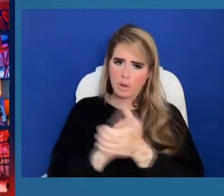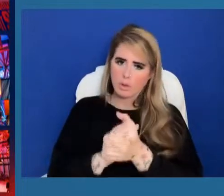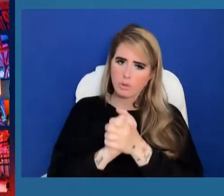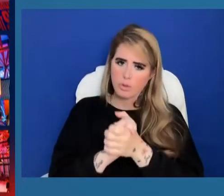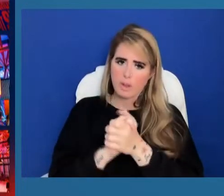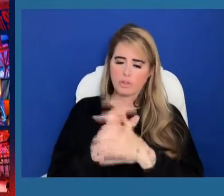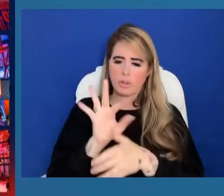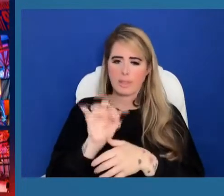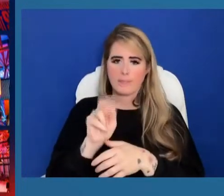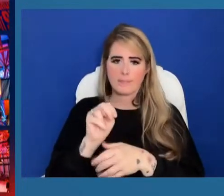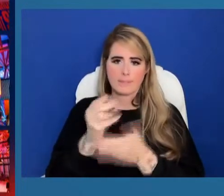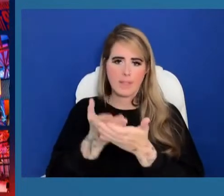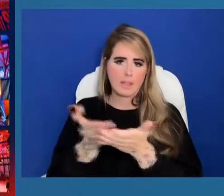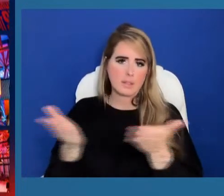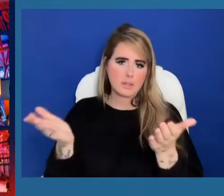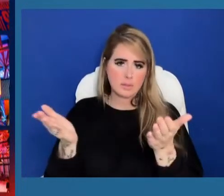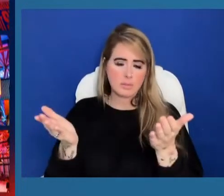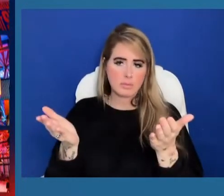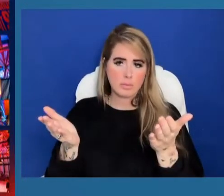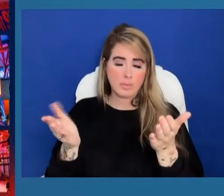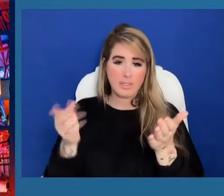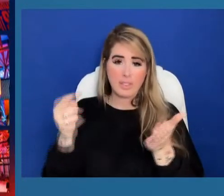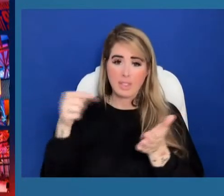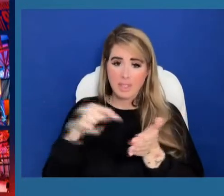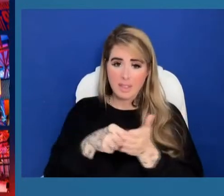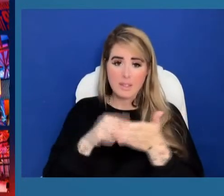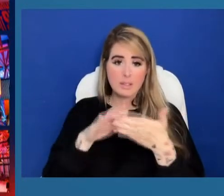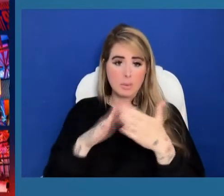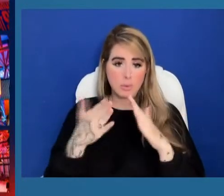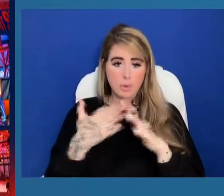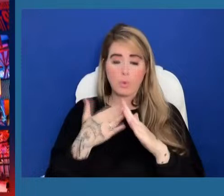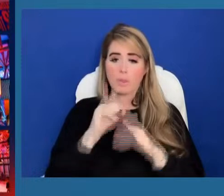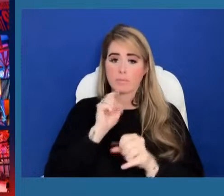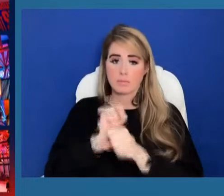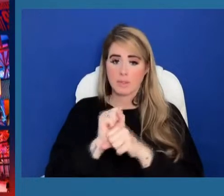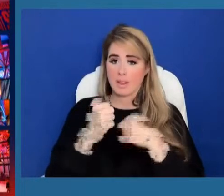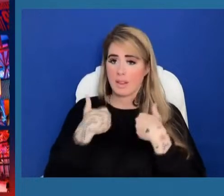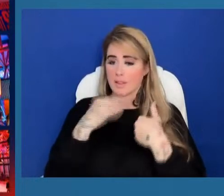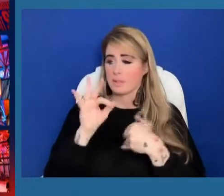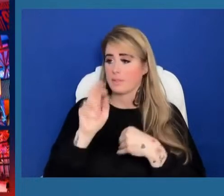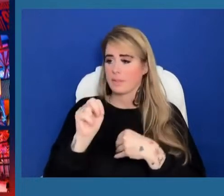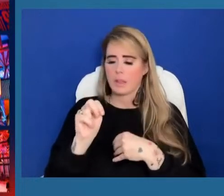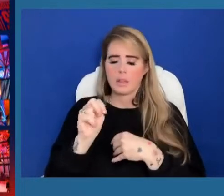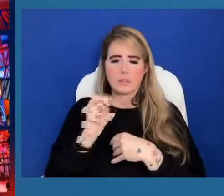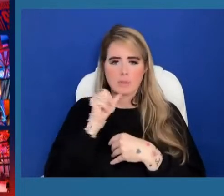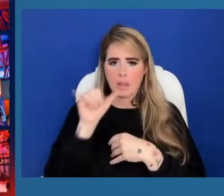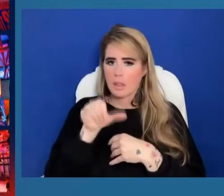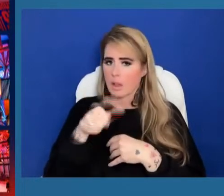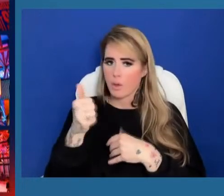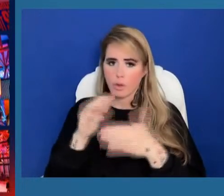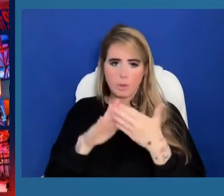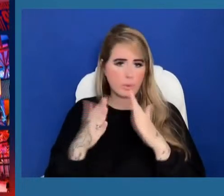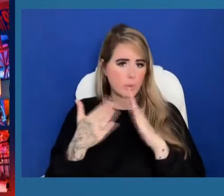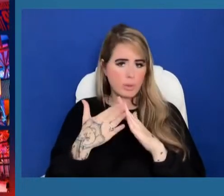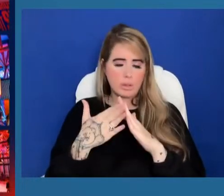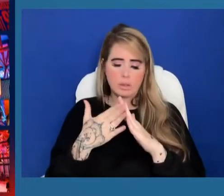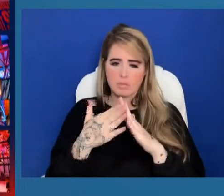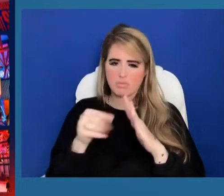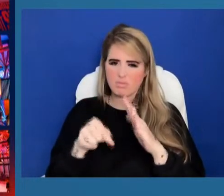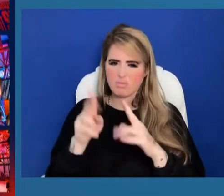fans. This community has fans like no other community. Their